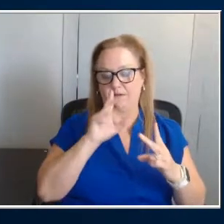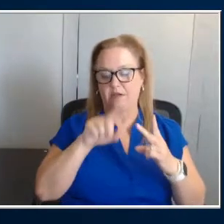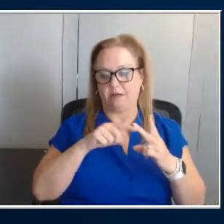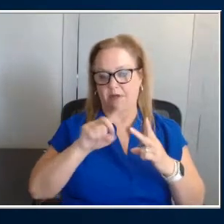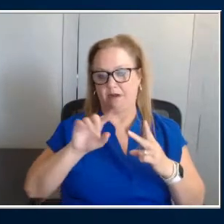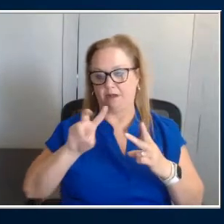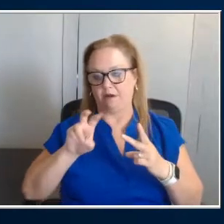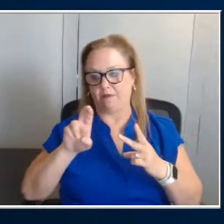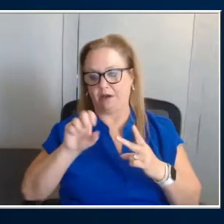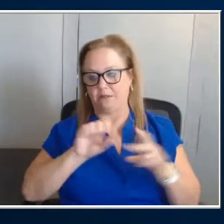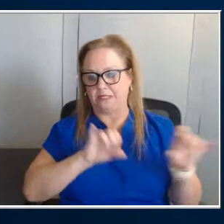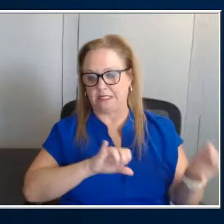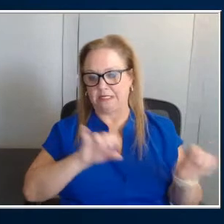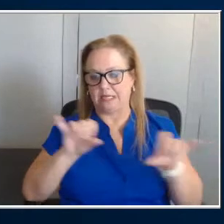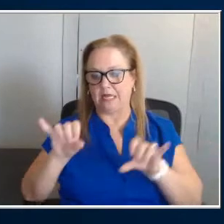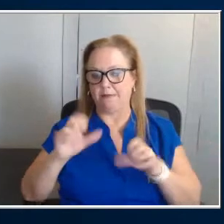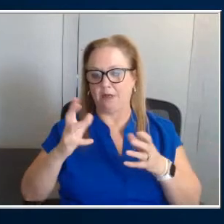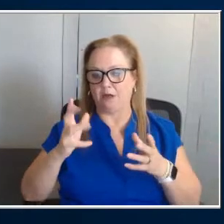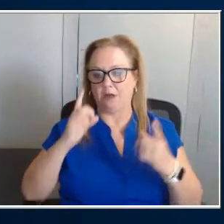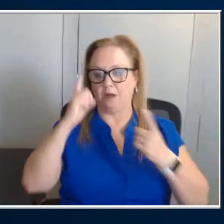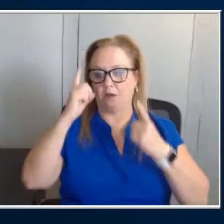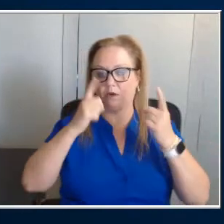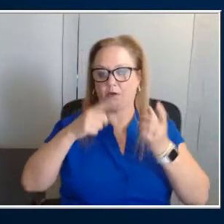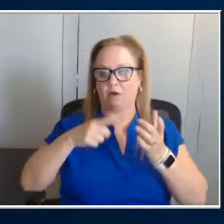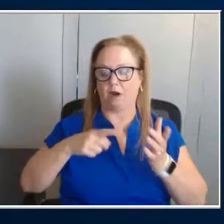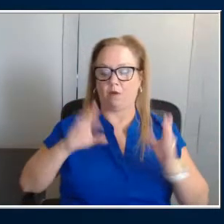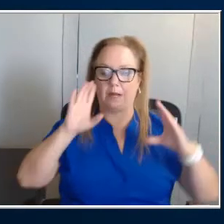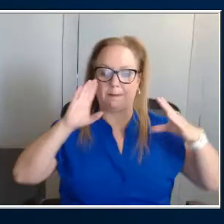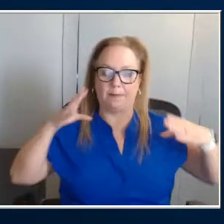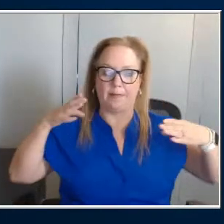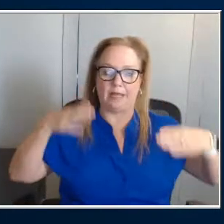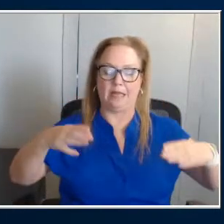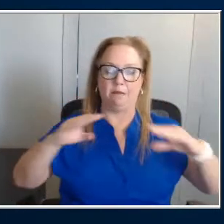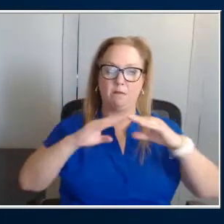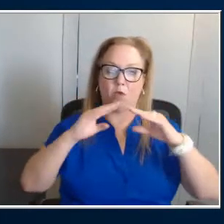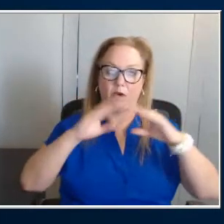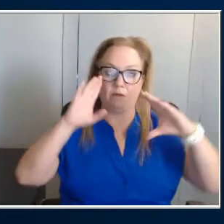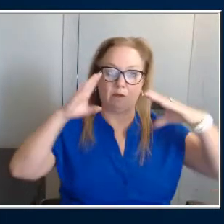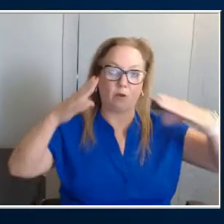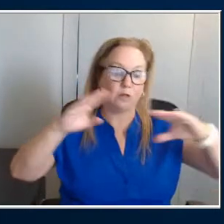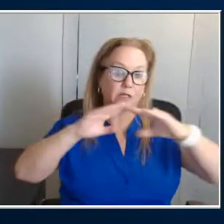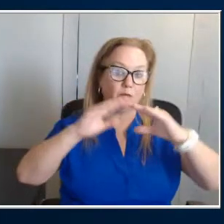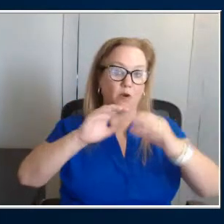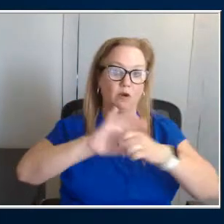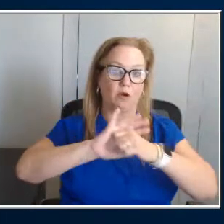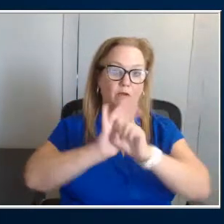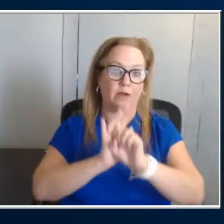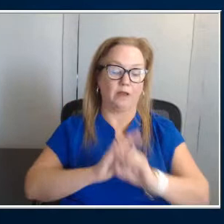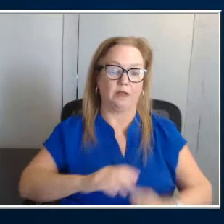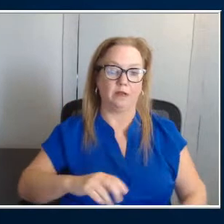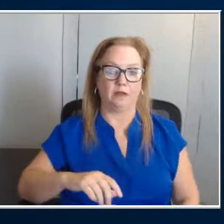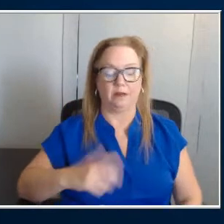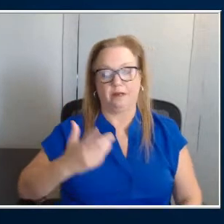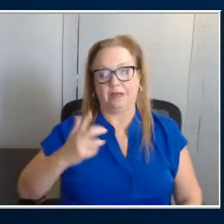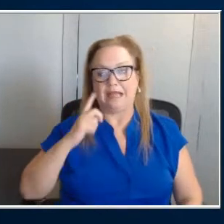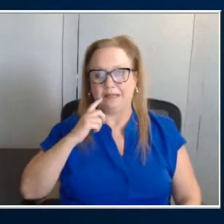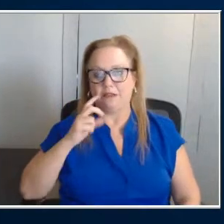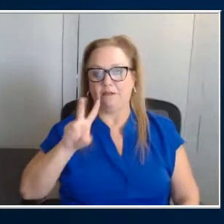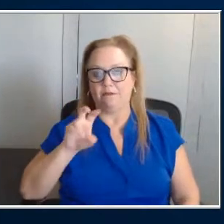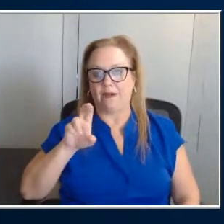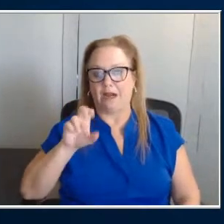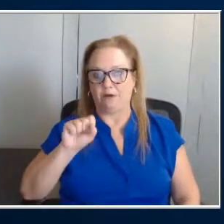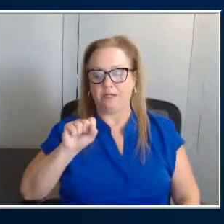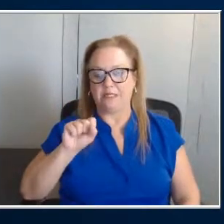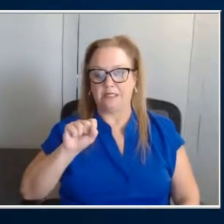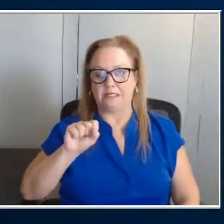do the same. He just wonders, are we paying more attention now? Okay, I think there are a lot of viruses that can present just about any